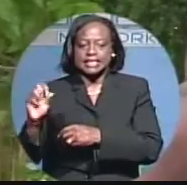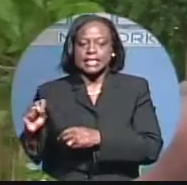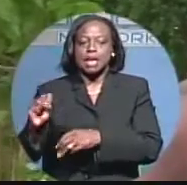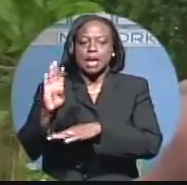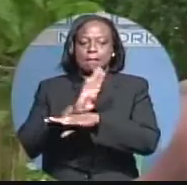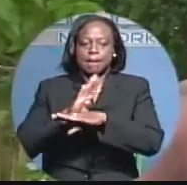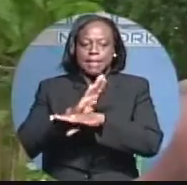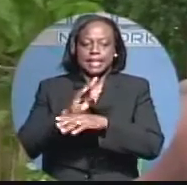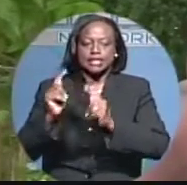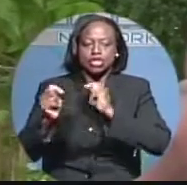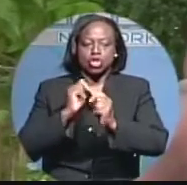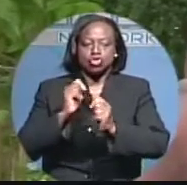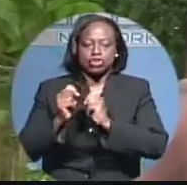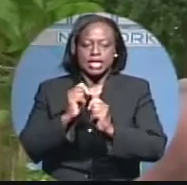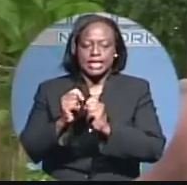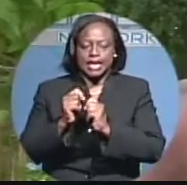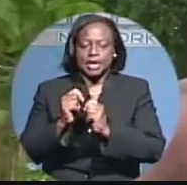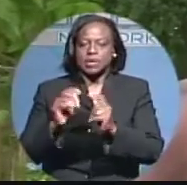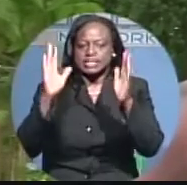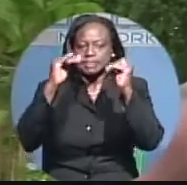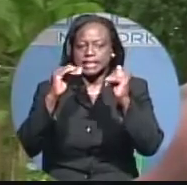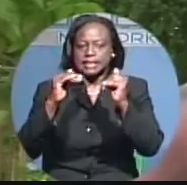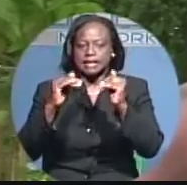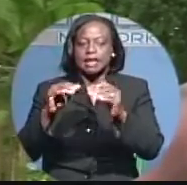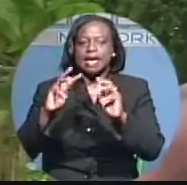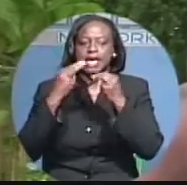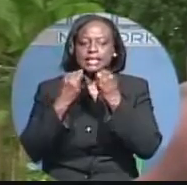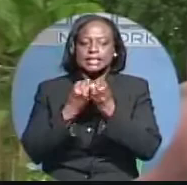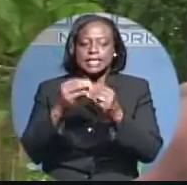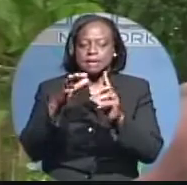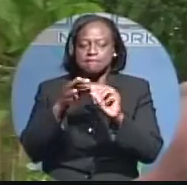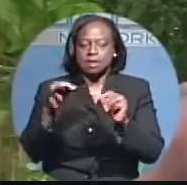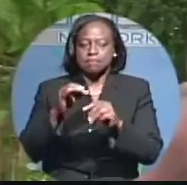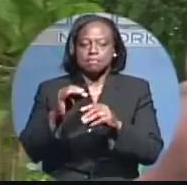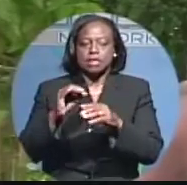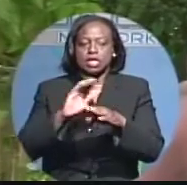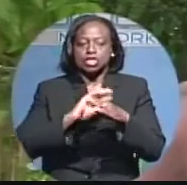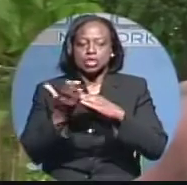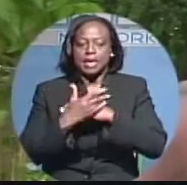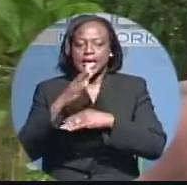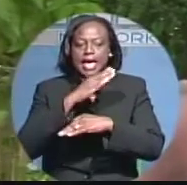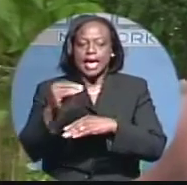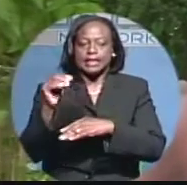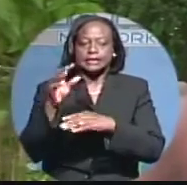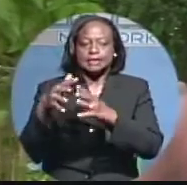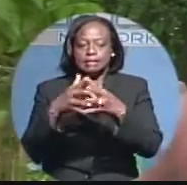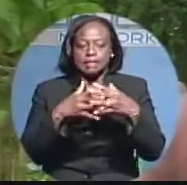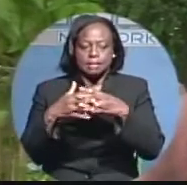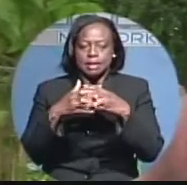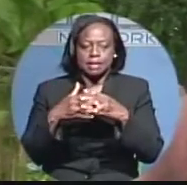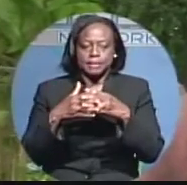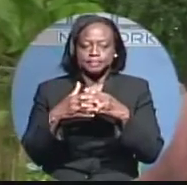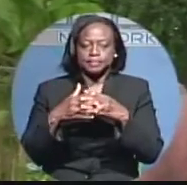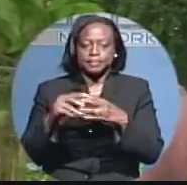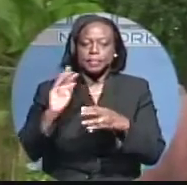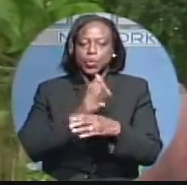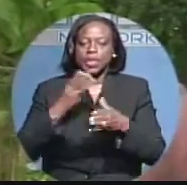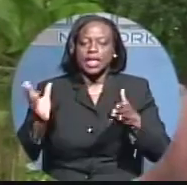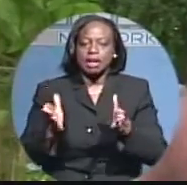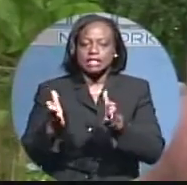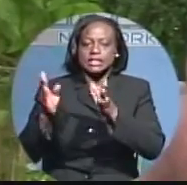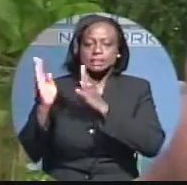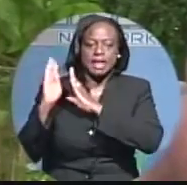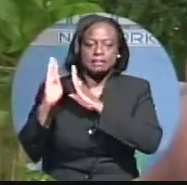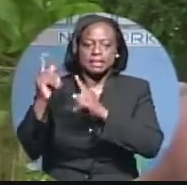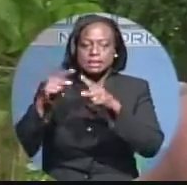have teams from Trinidad, we're expecting a team from the United States and even Jamaica. So we really encourage the Bahamians to come